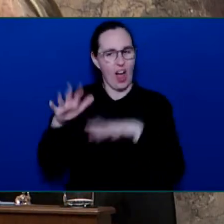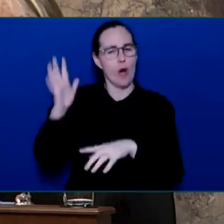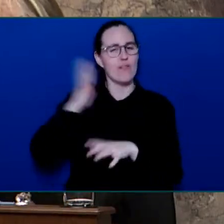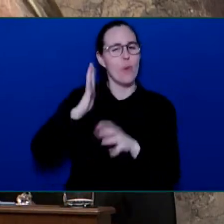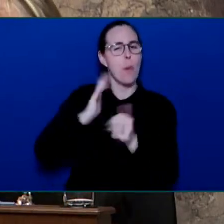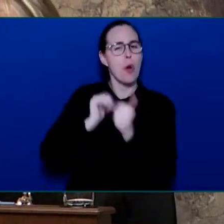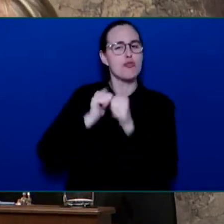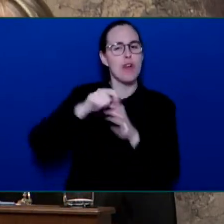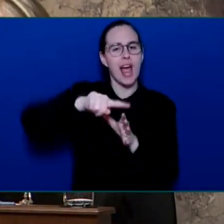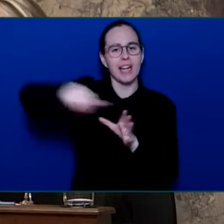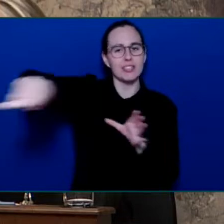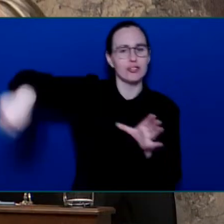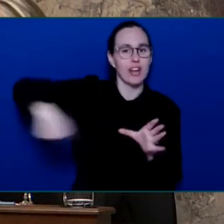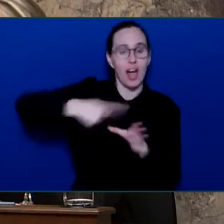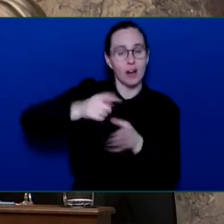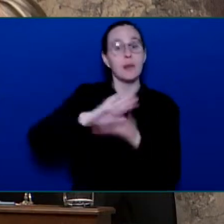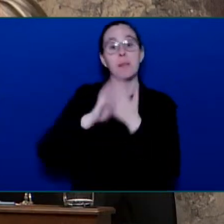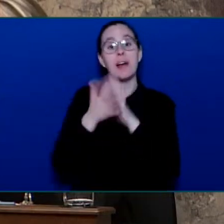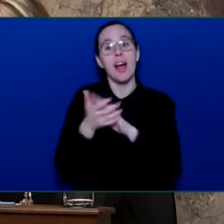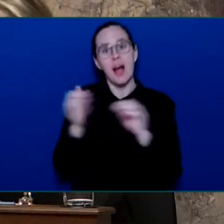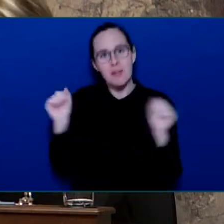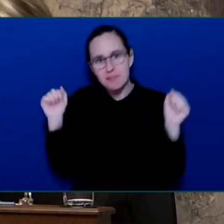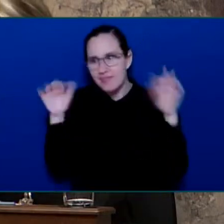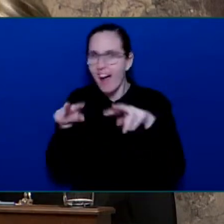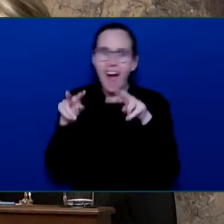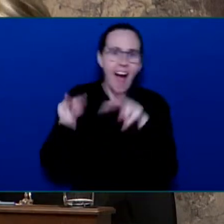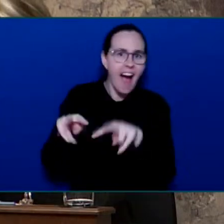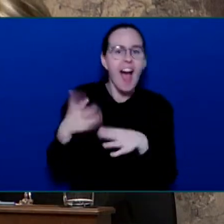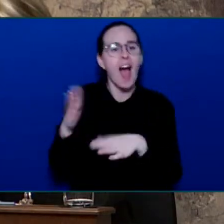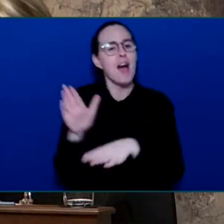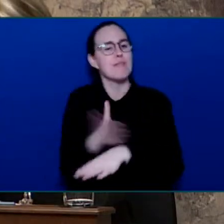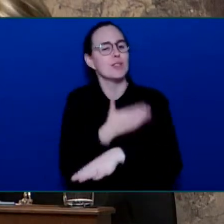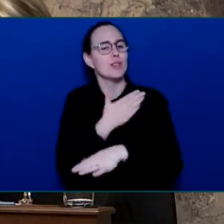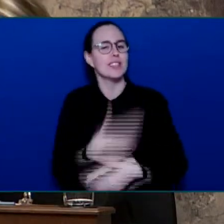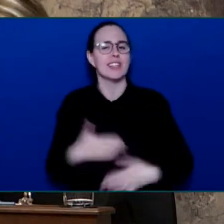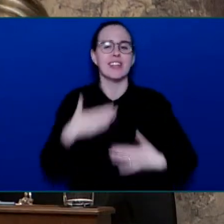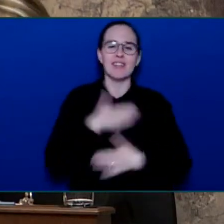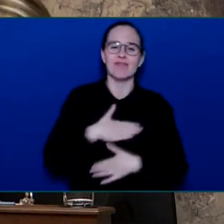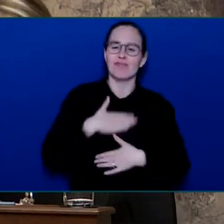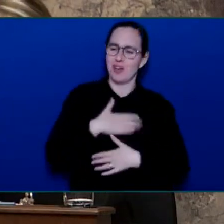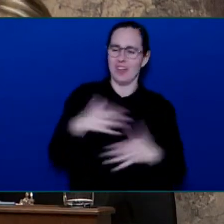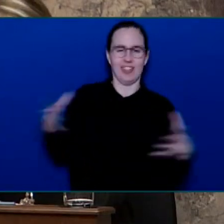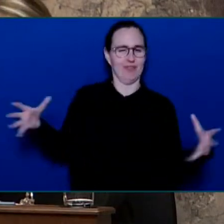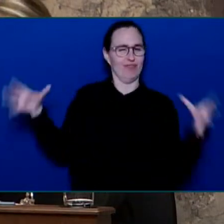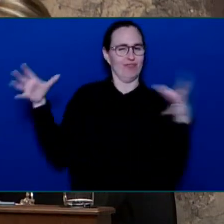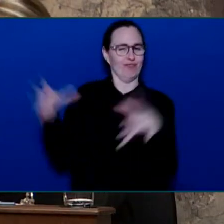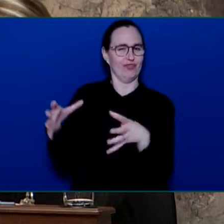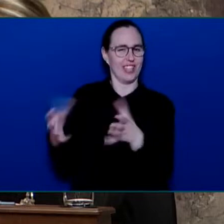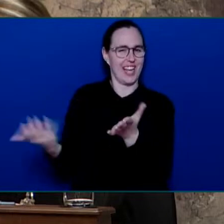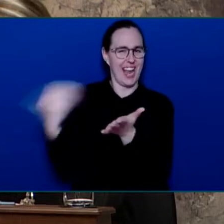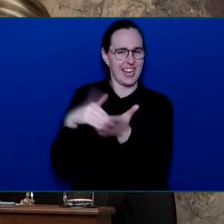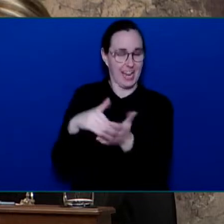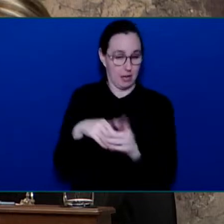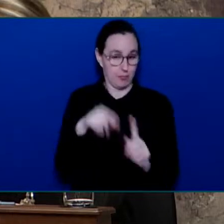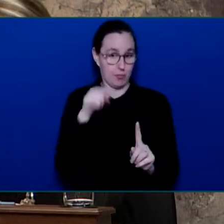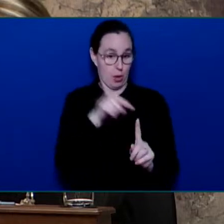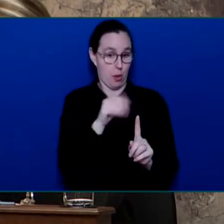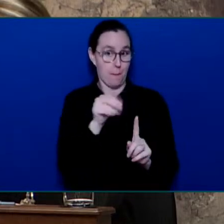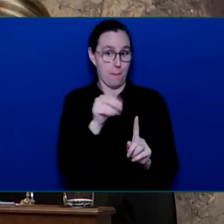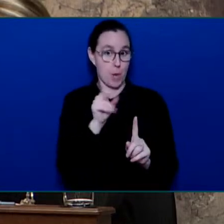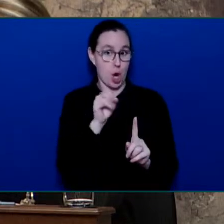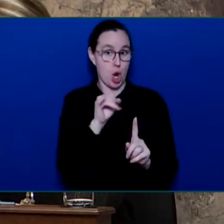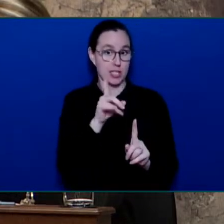the musical performances. When the folks at Barnside first thought of the idea for a music festival, they asked the city for permission to